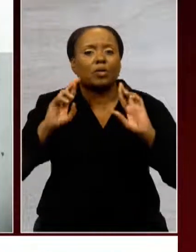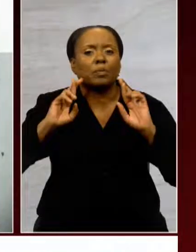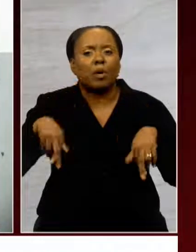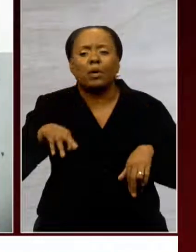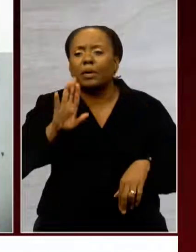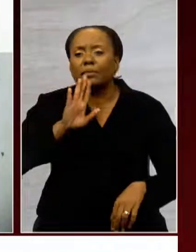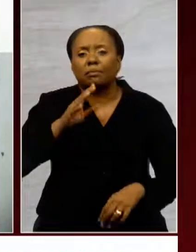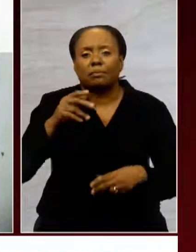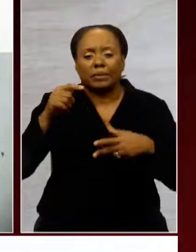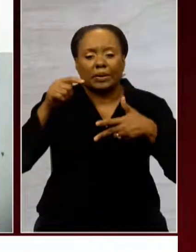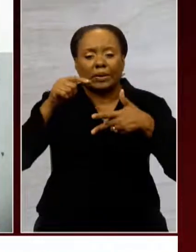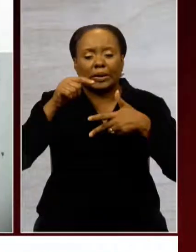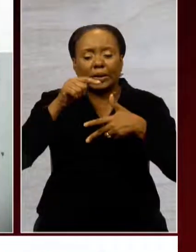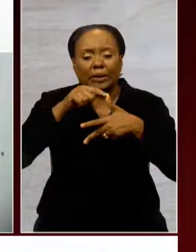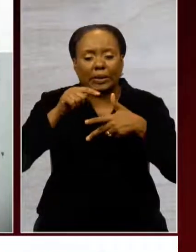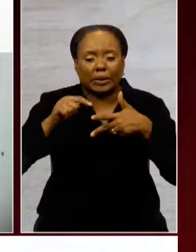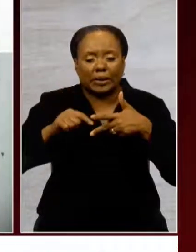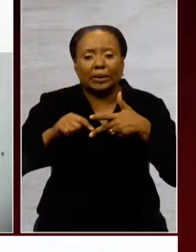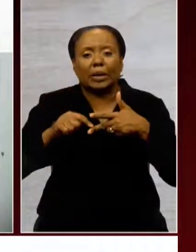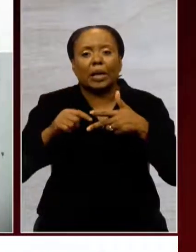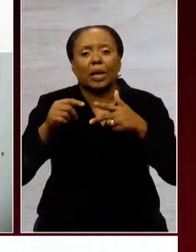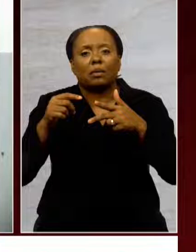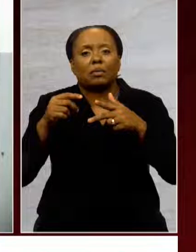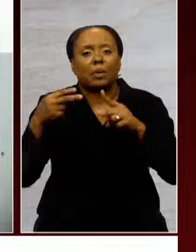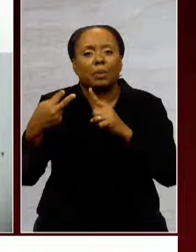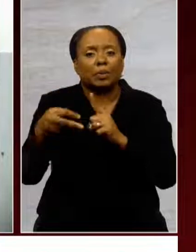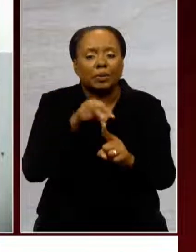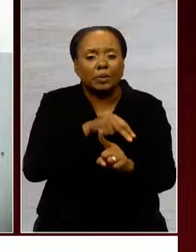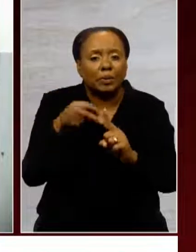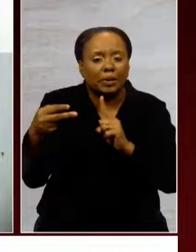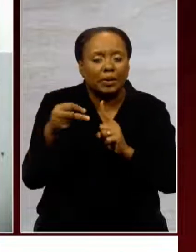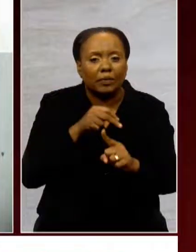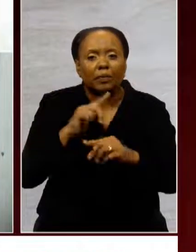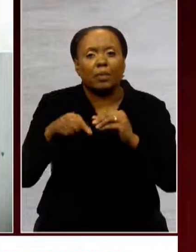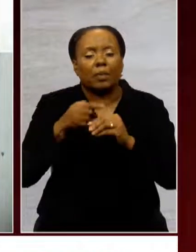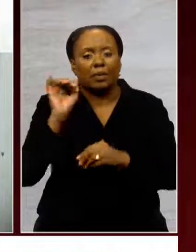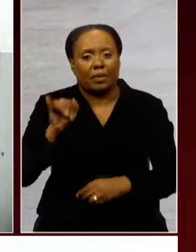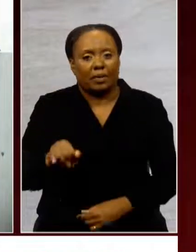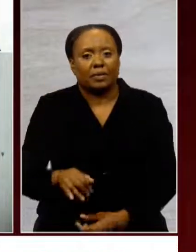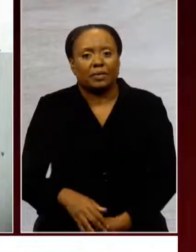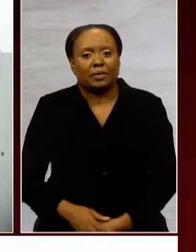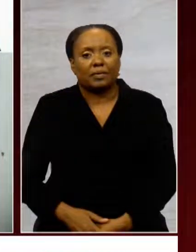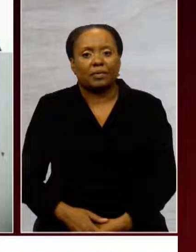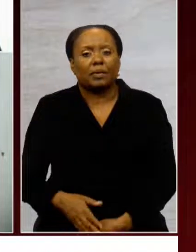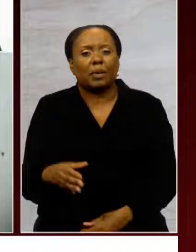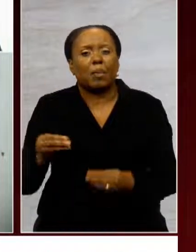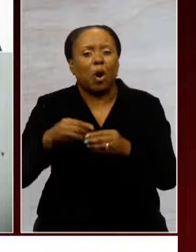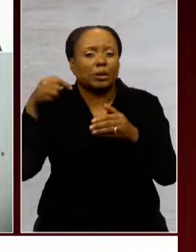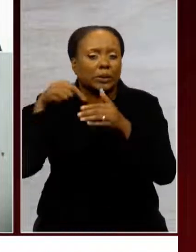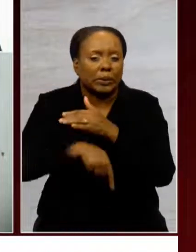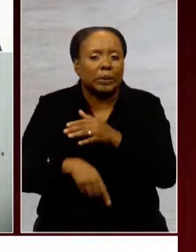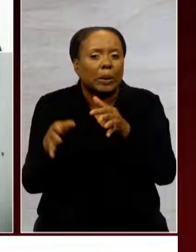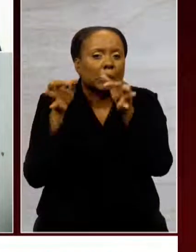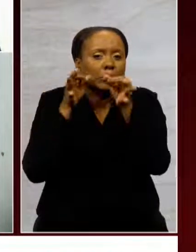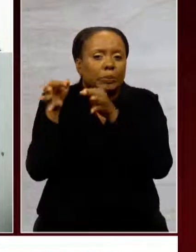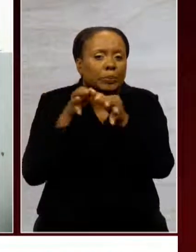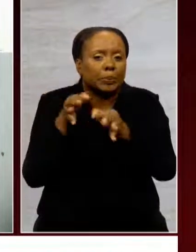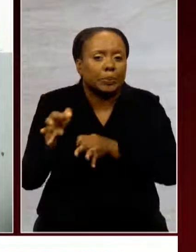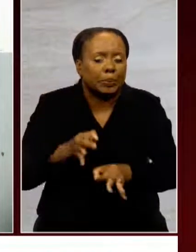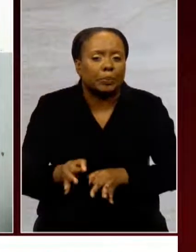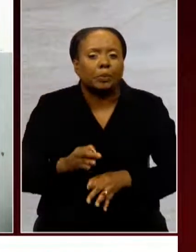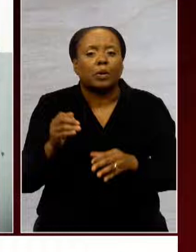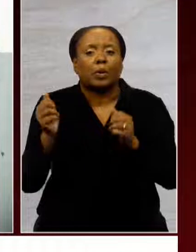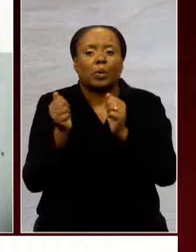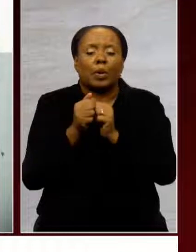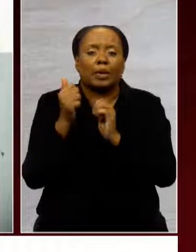views on that specific issue as well. And we'll delve in more to some of the other issues that the